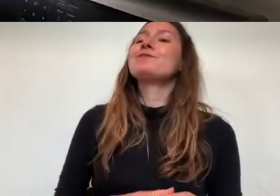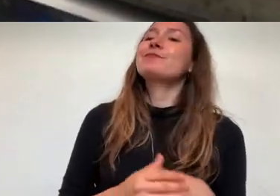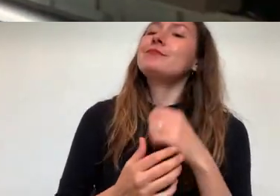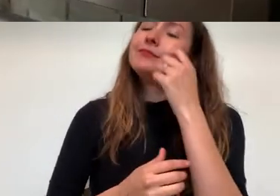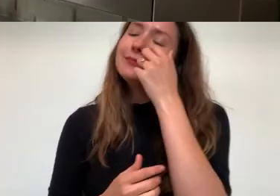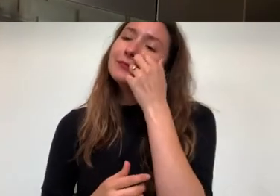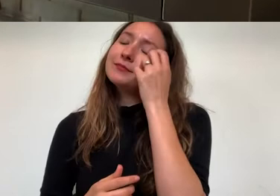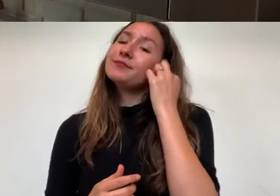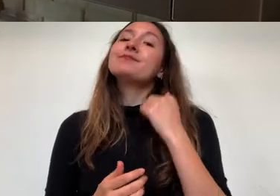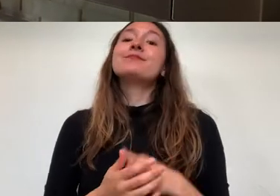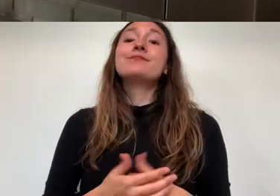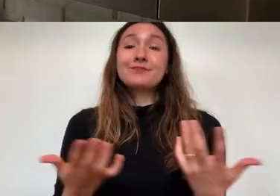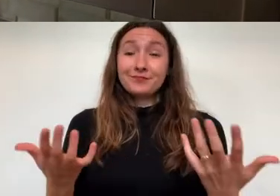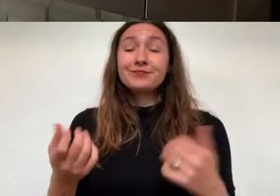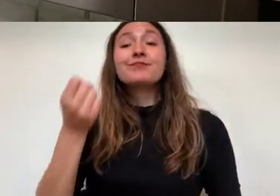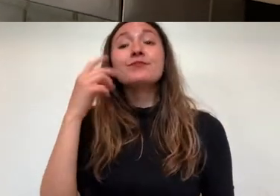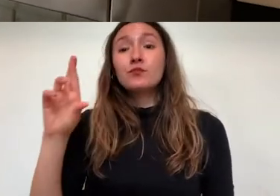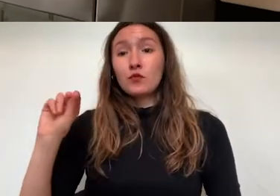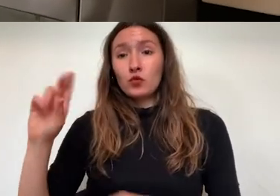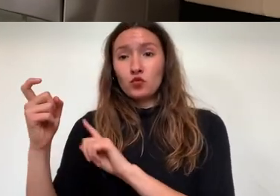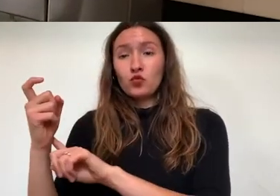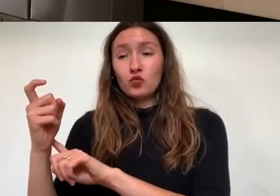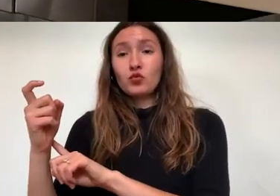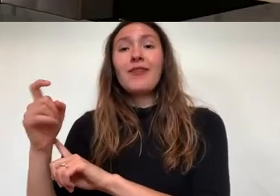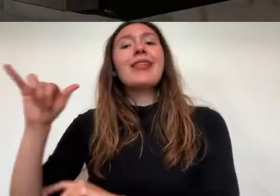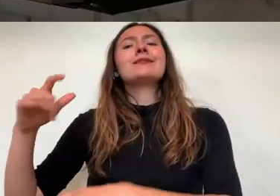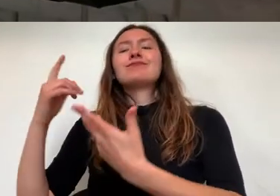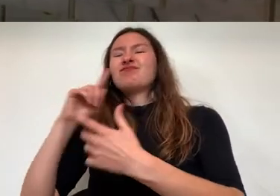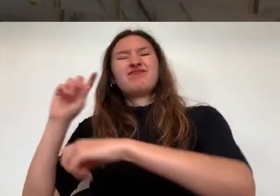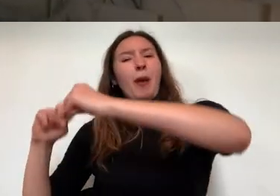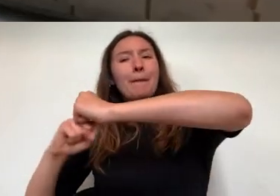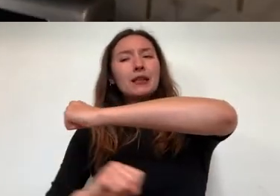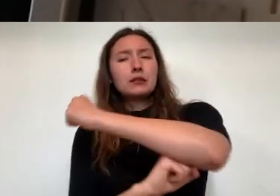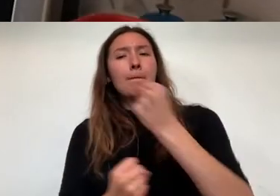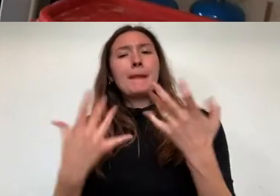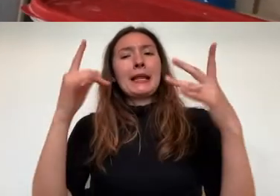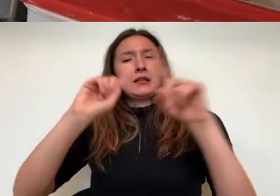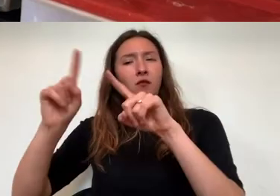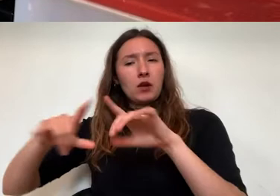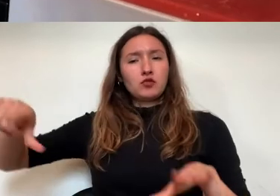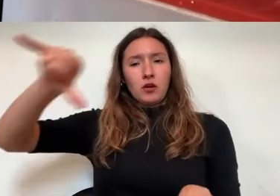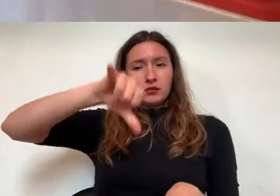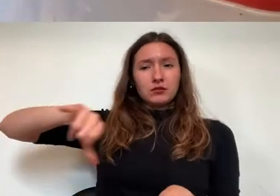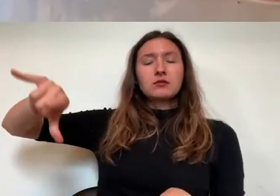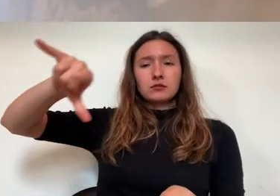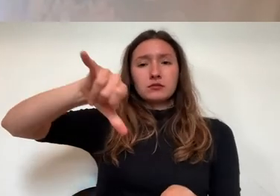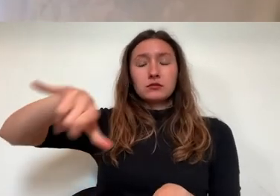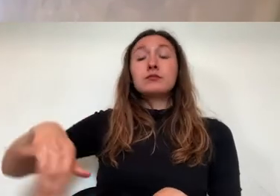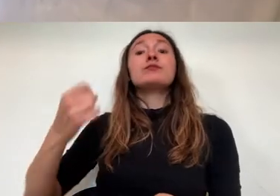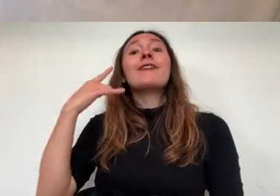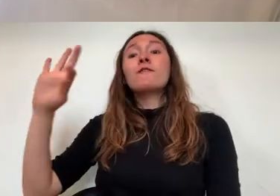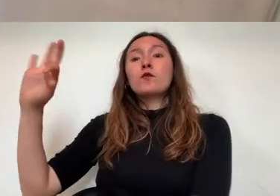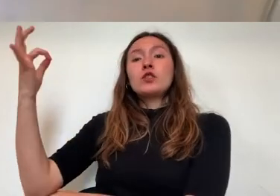And we're gonna make a roux today. Now, the roux is actually the base of 4 of the 5